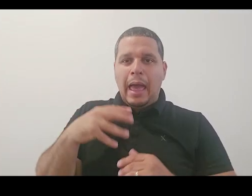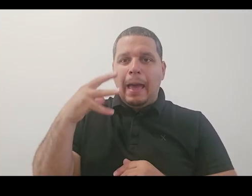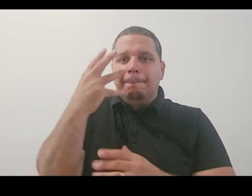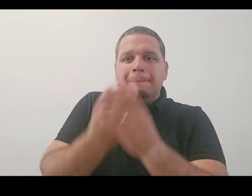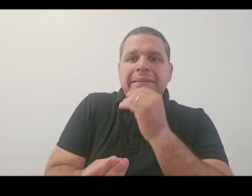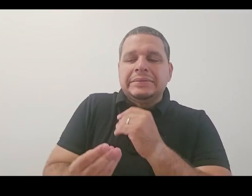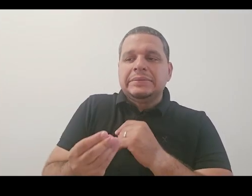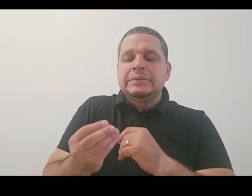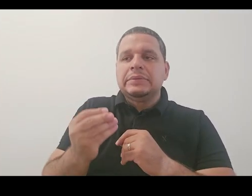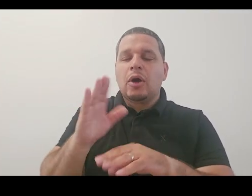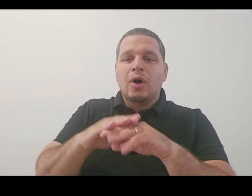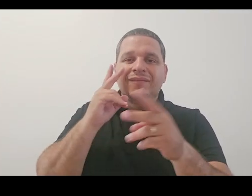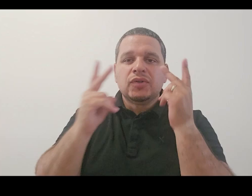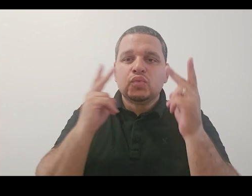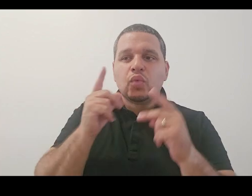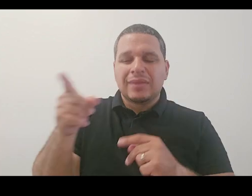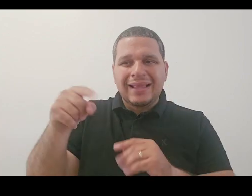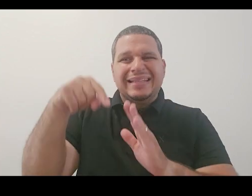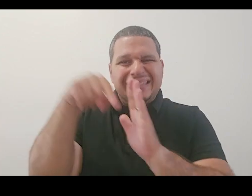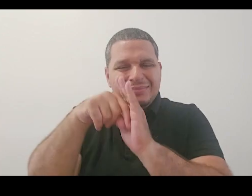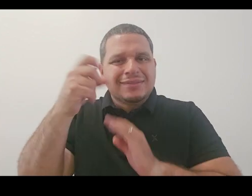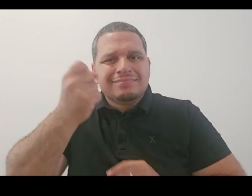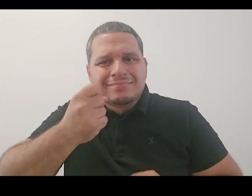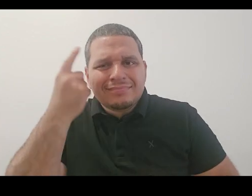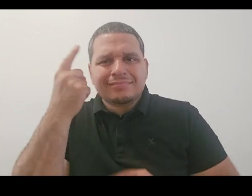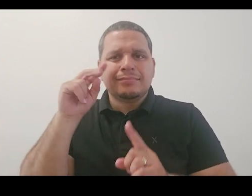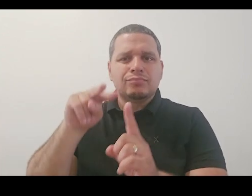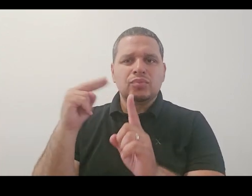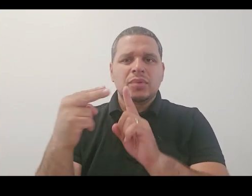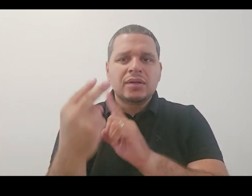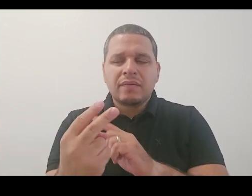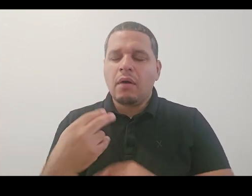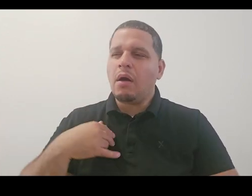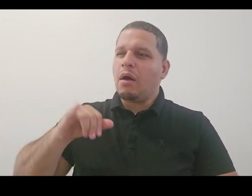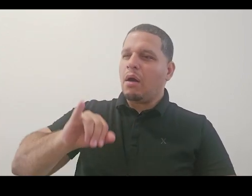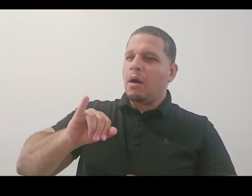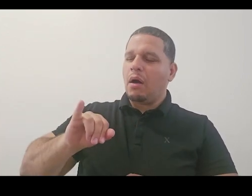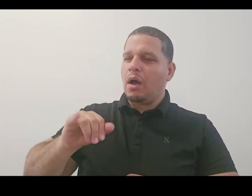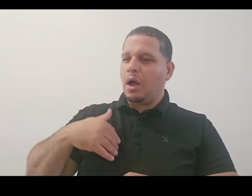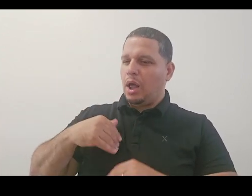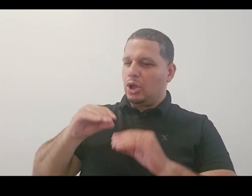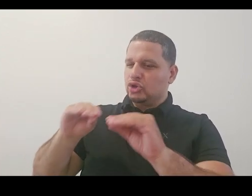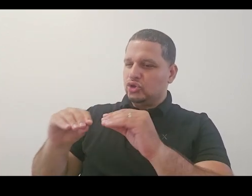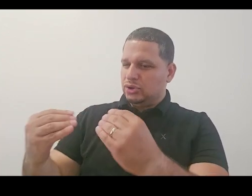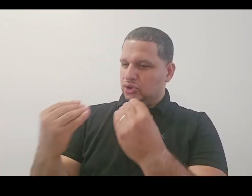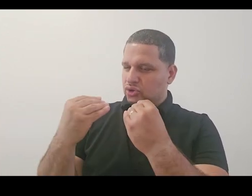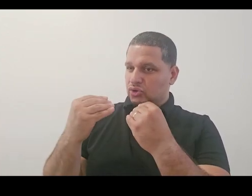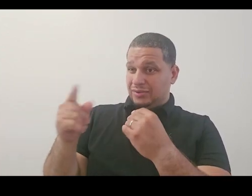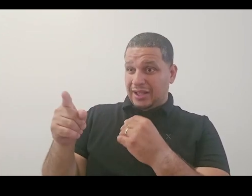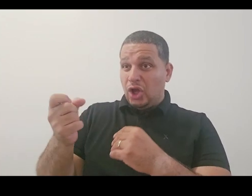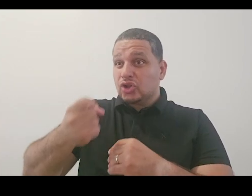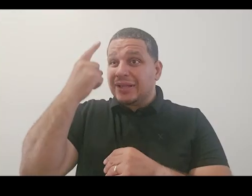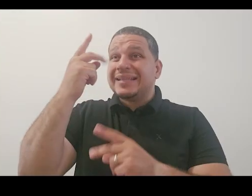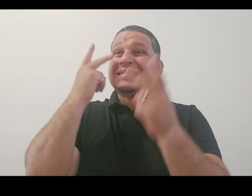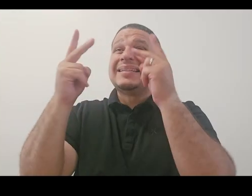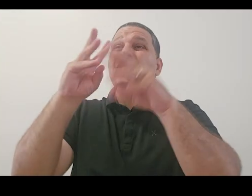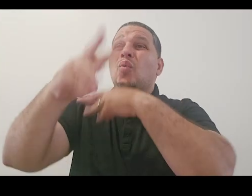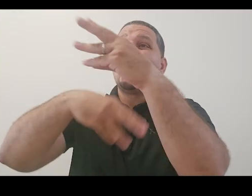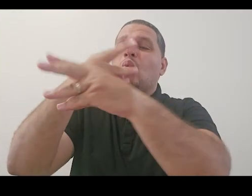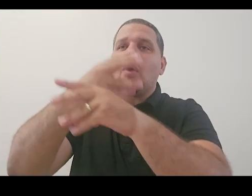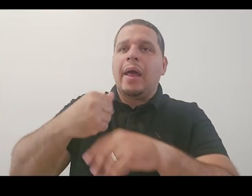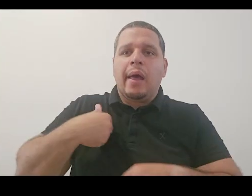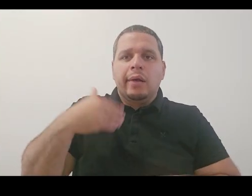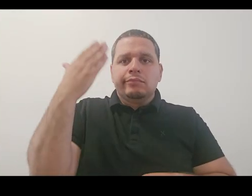that I've missed out on visuals. Like they deeply understand perspective. They understand some things about the sighted world, maybe that I